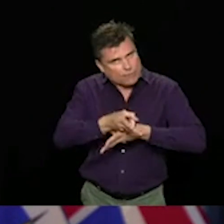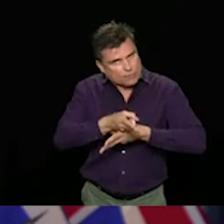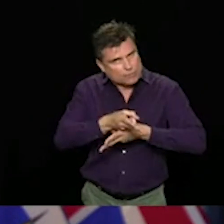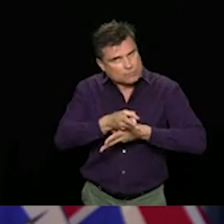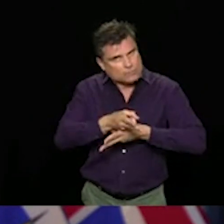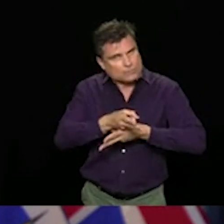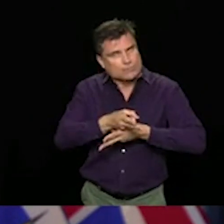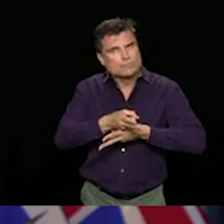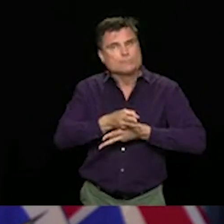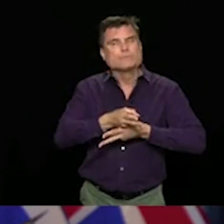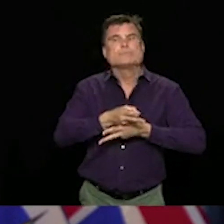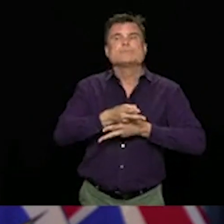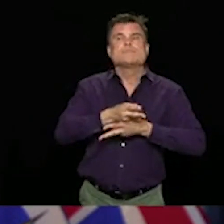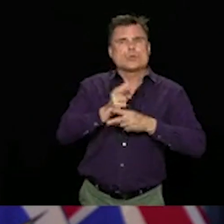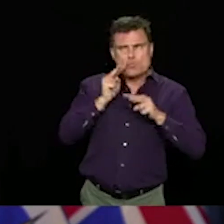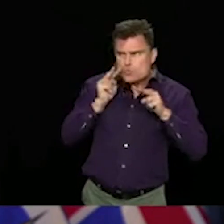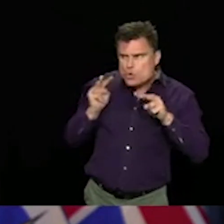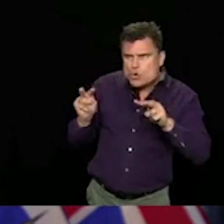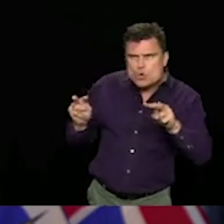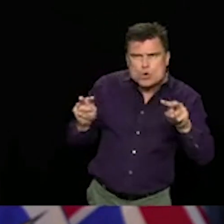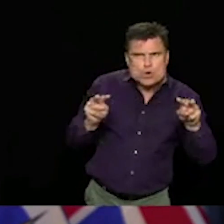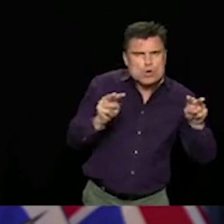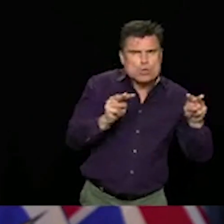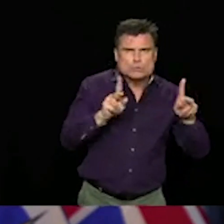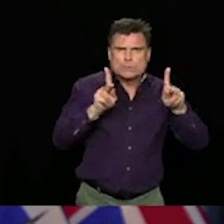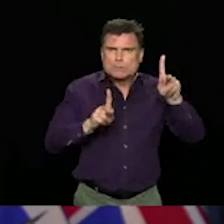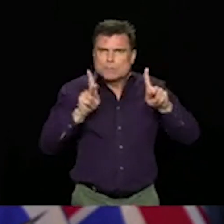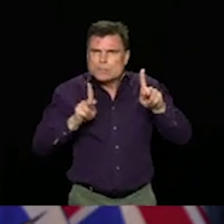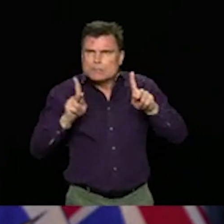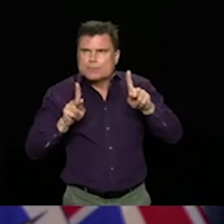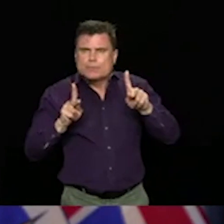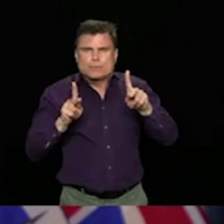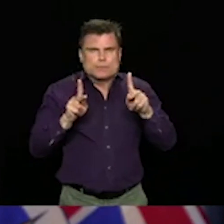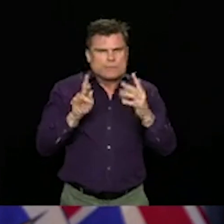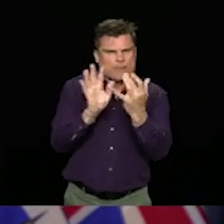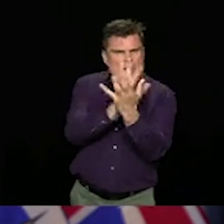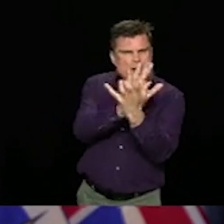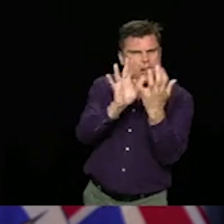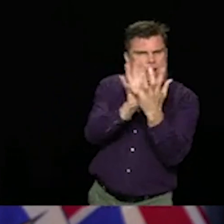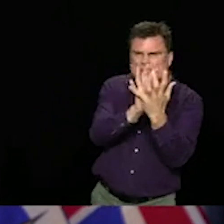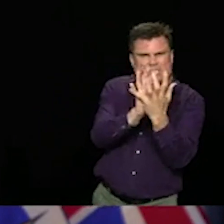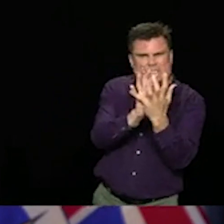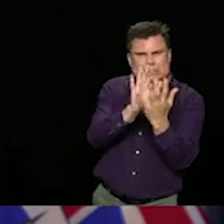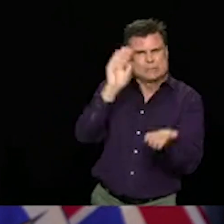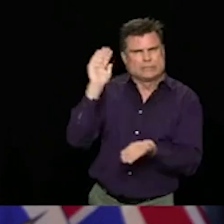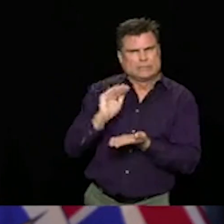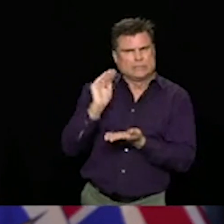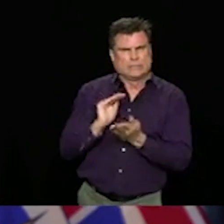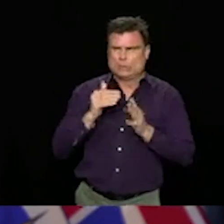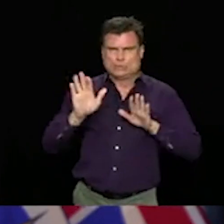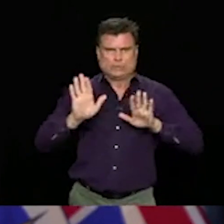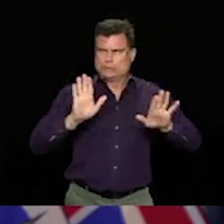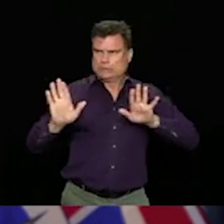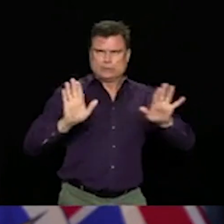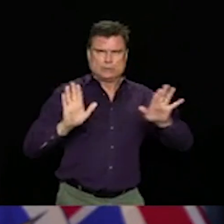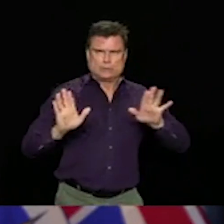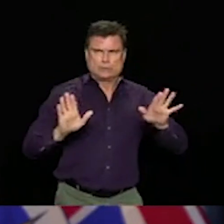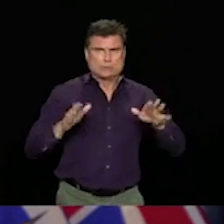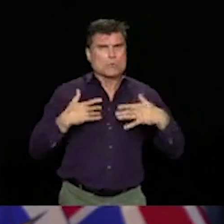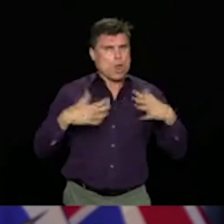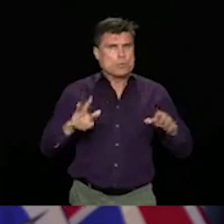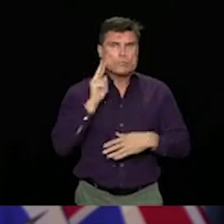now, keeping our communities safe, and protecting the ones we care for most. We have shown in BC that